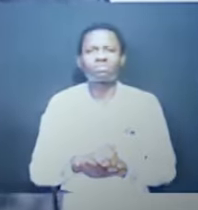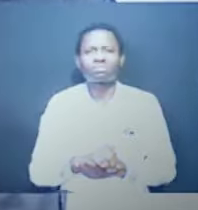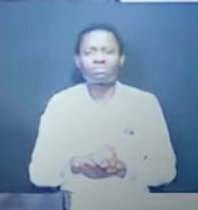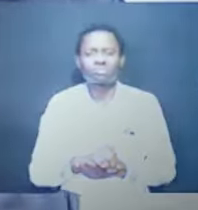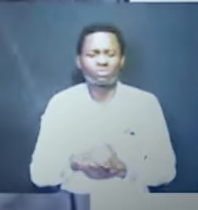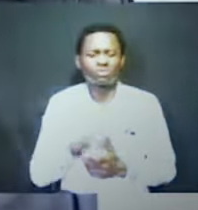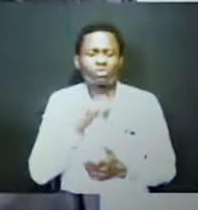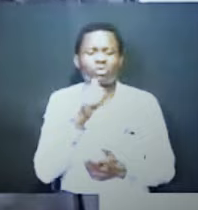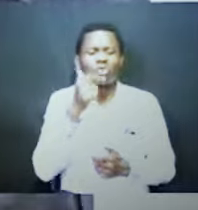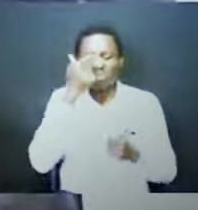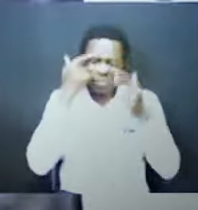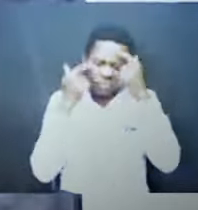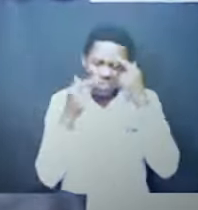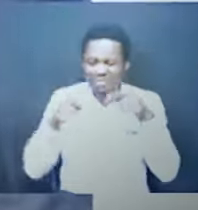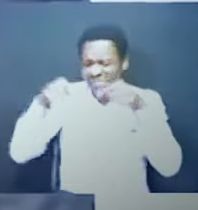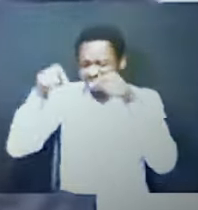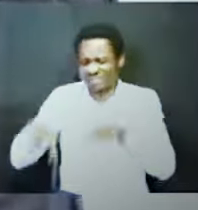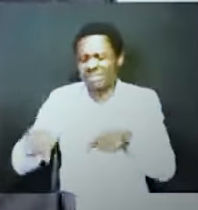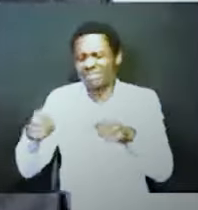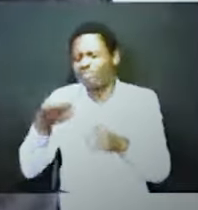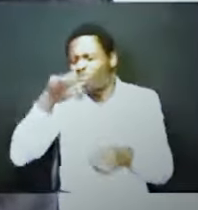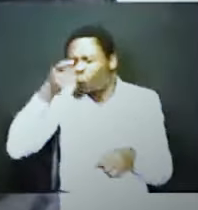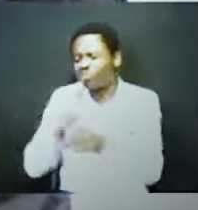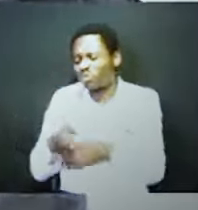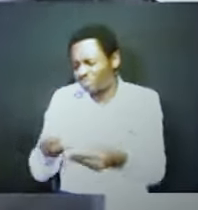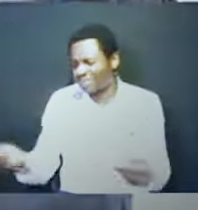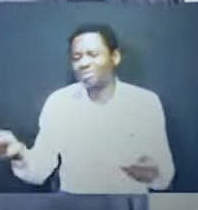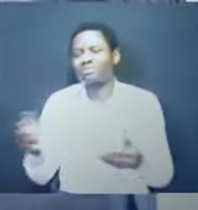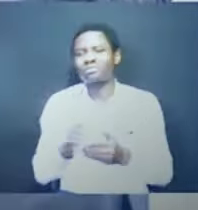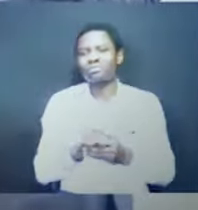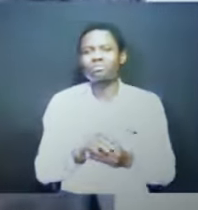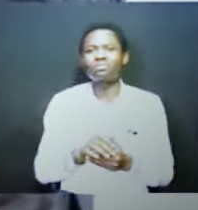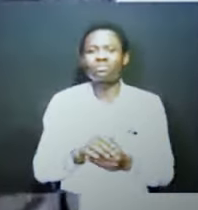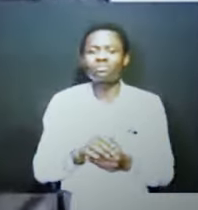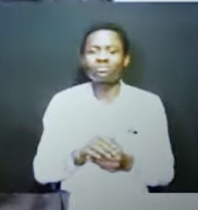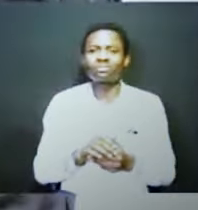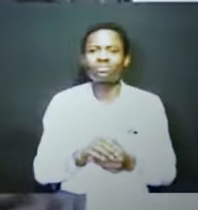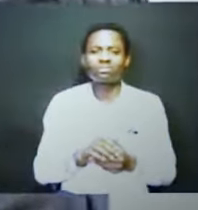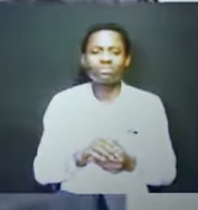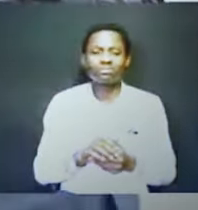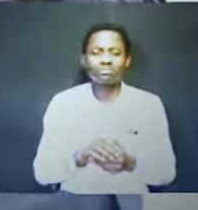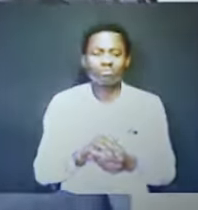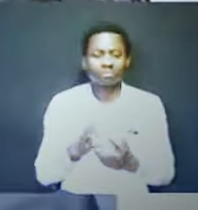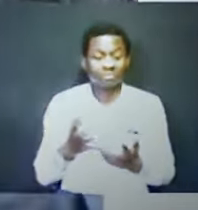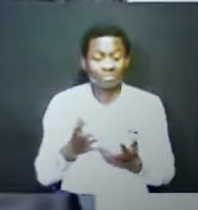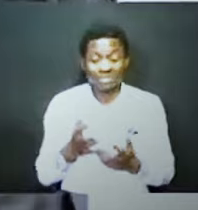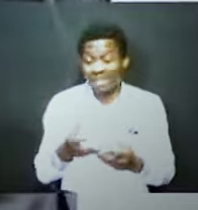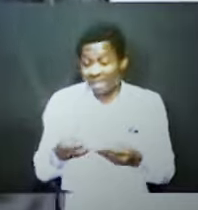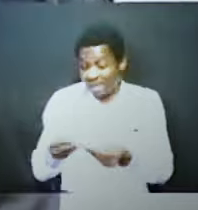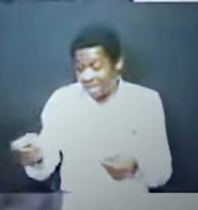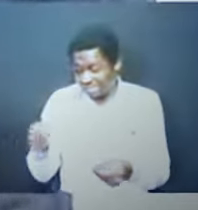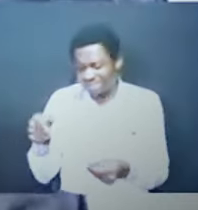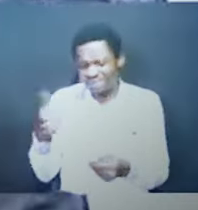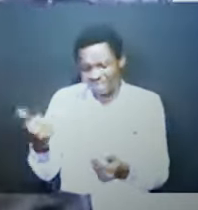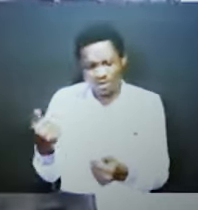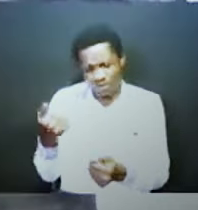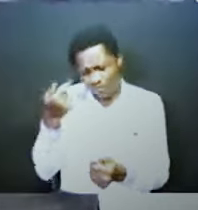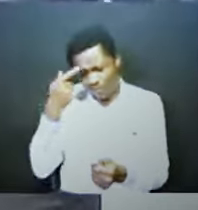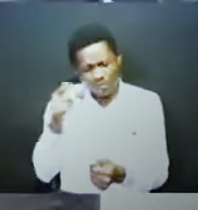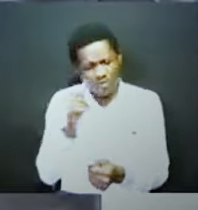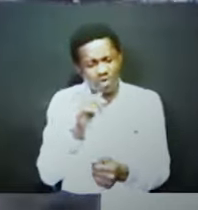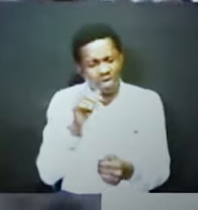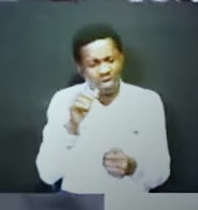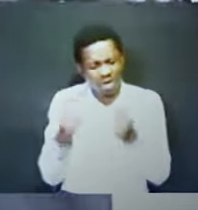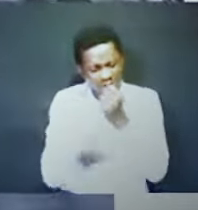is a promised land. We any asasi awo di ase no. The land is now for him. Asasi na no wako du